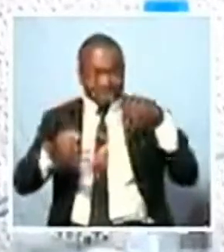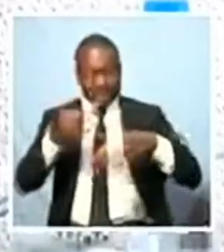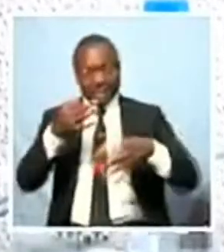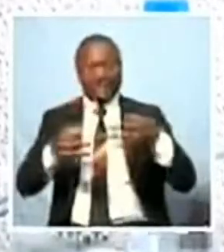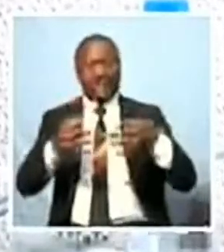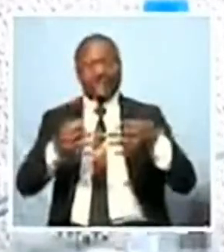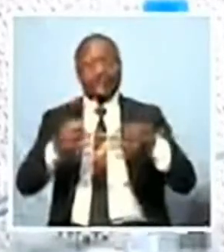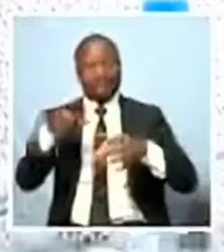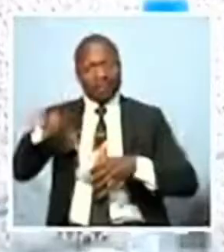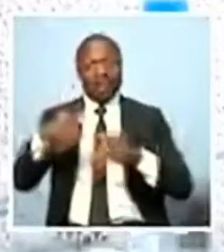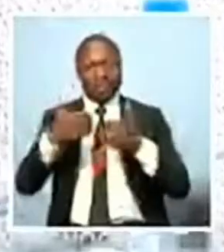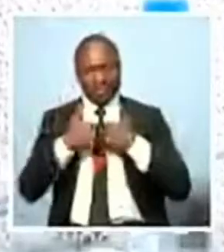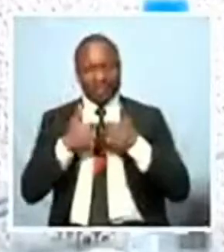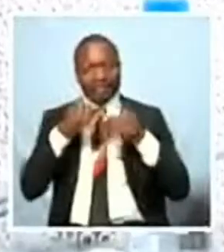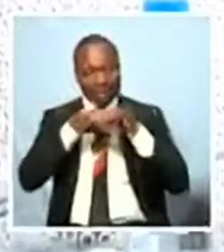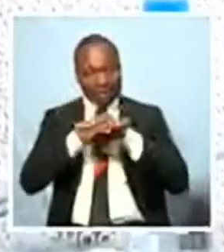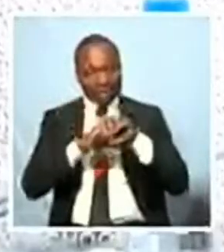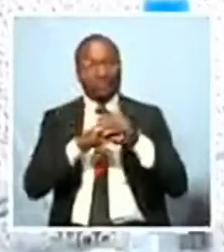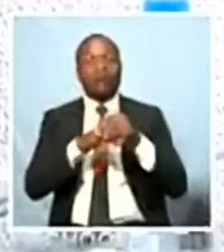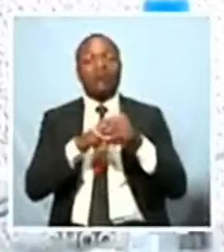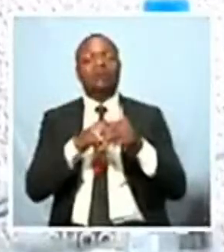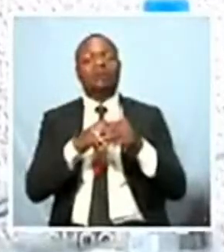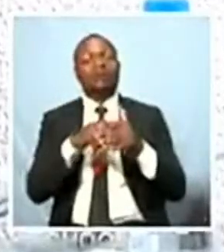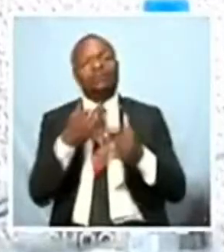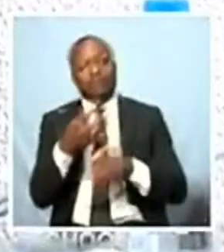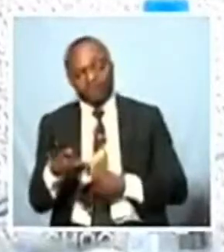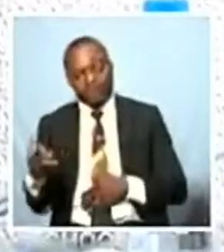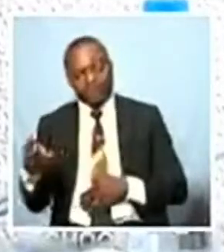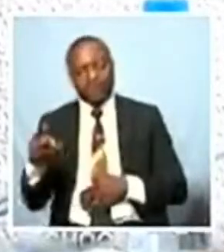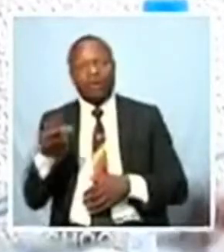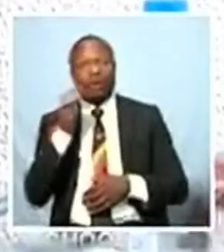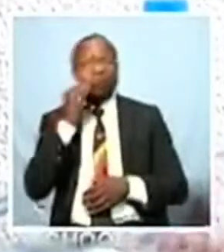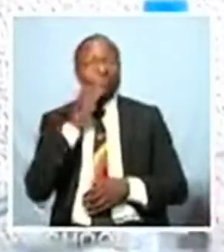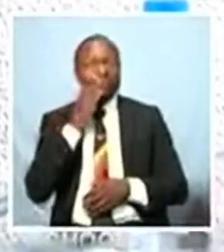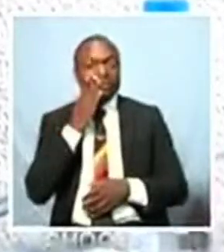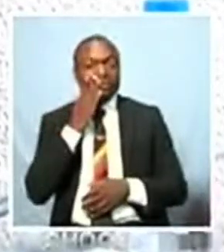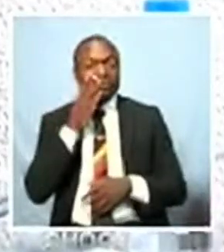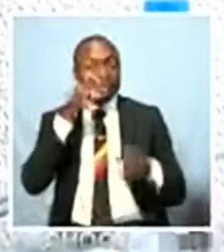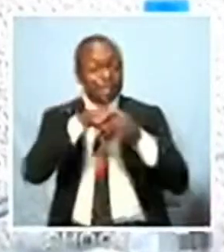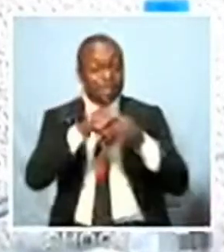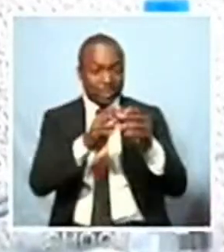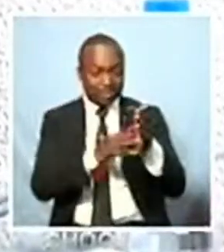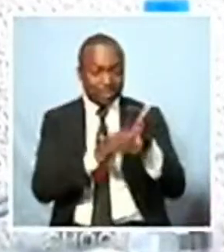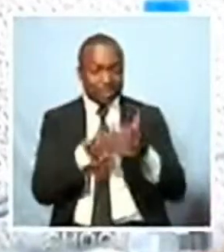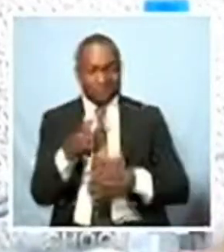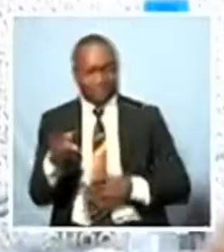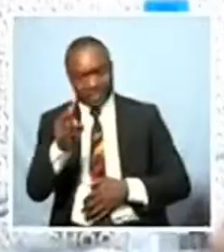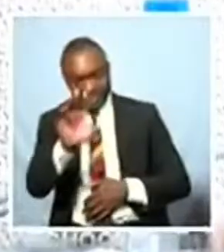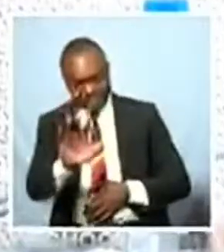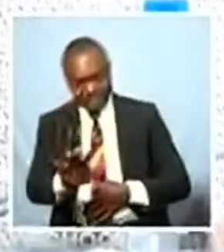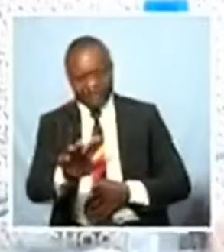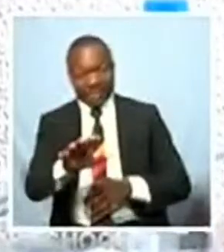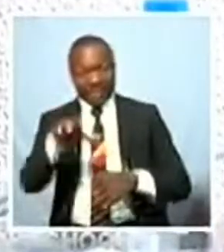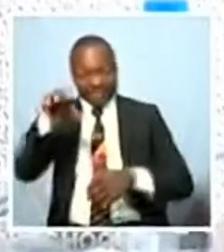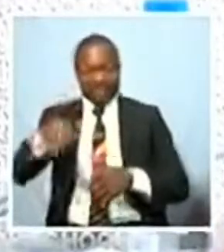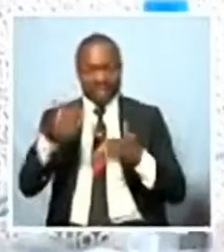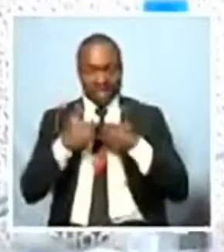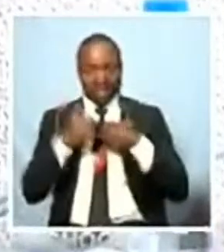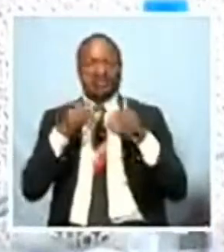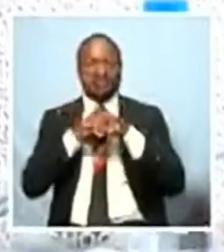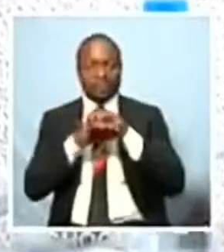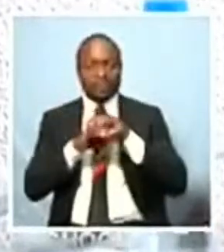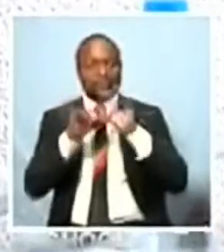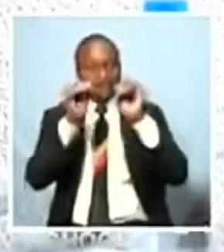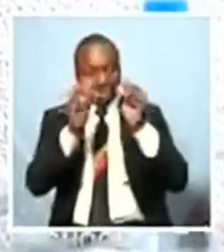all the material at home, the child has access to all the material in the school, and the child has access to the material the